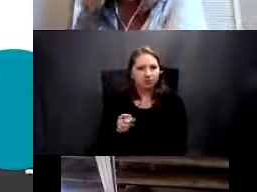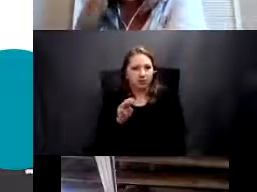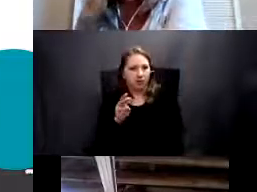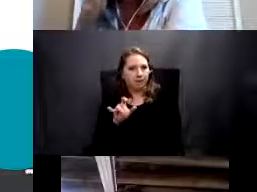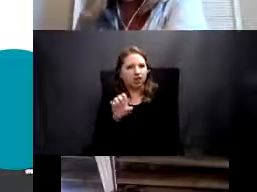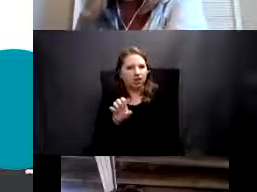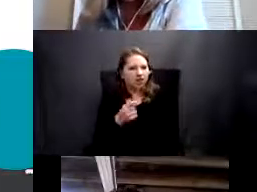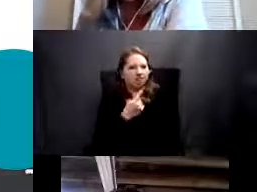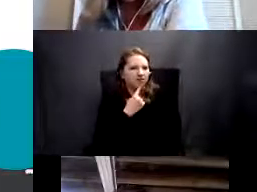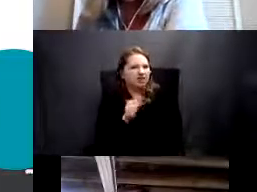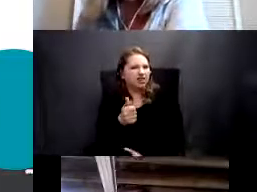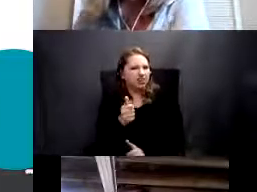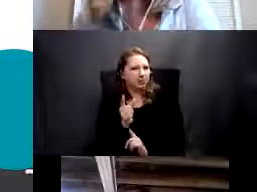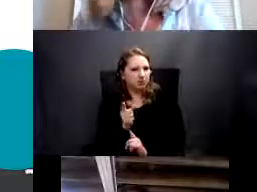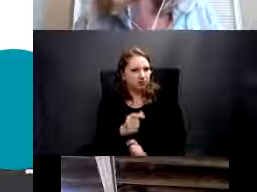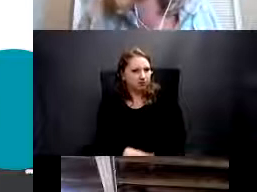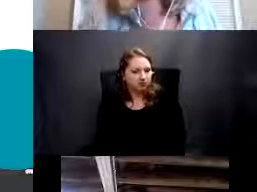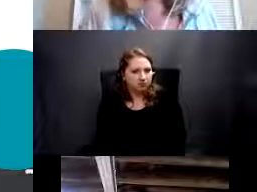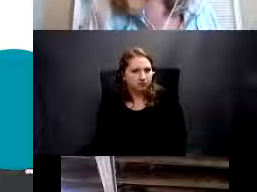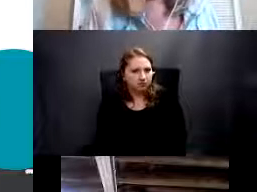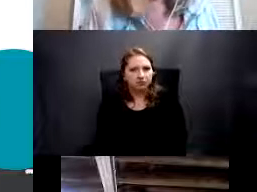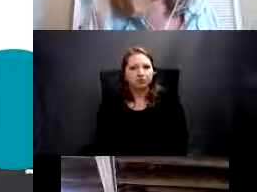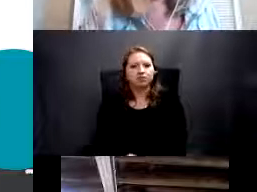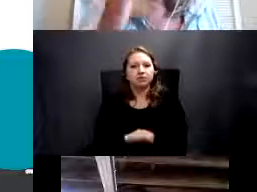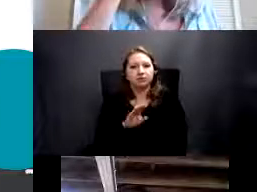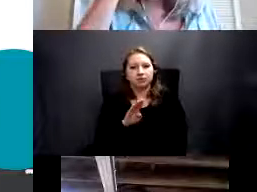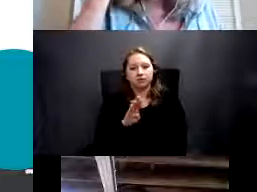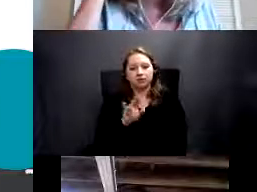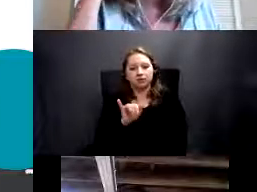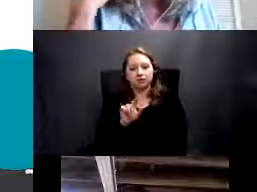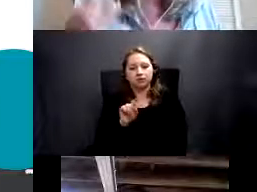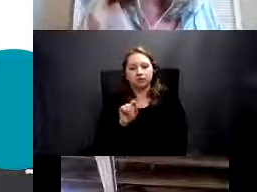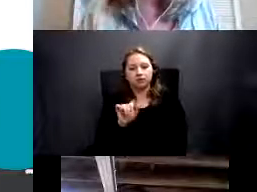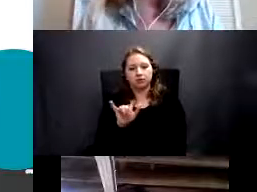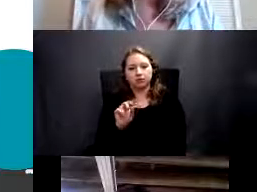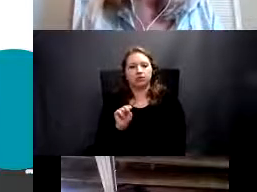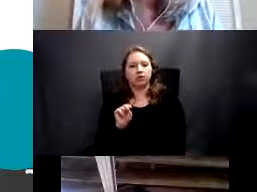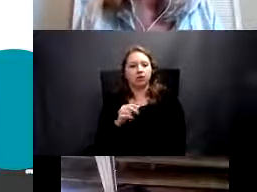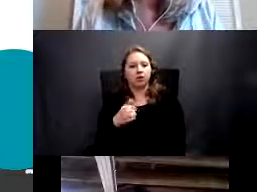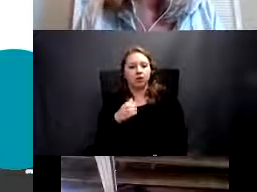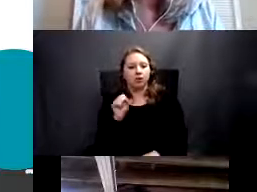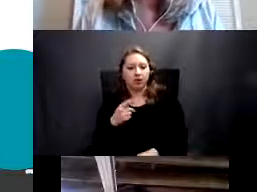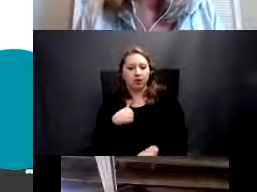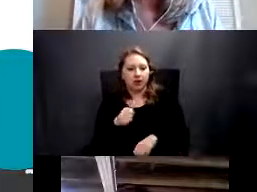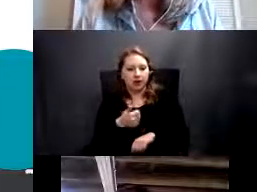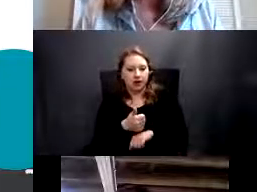Okay. Cool. So I'm setting this up for 10 minutes with a 30-second